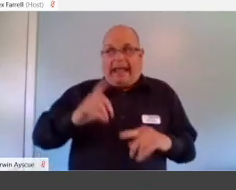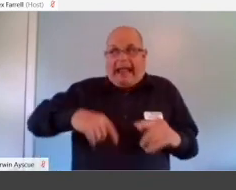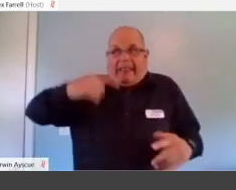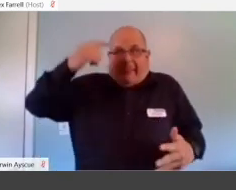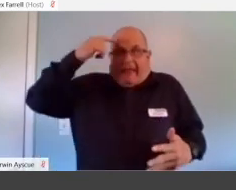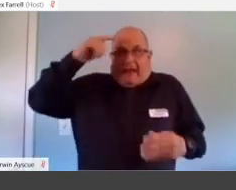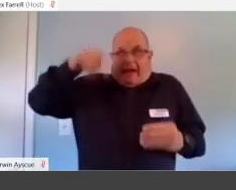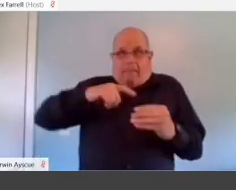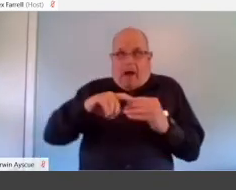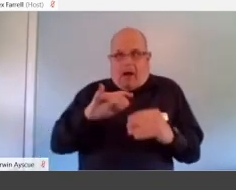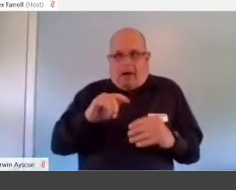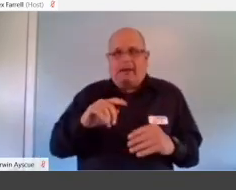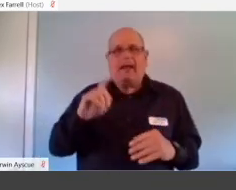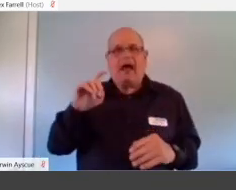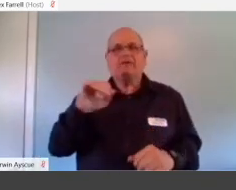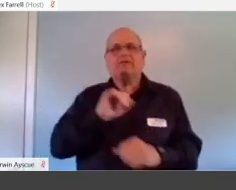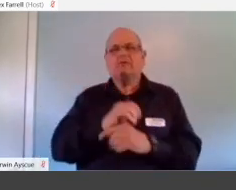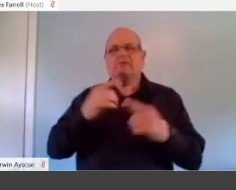works.